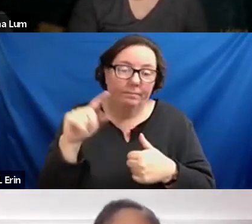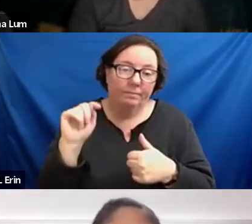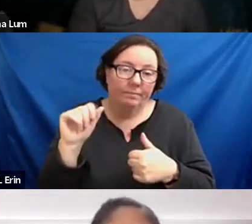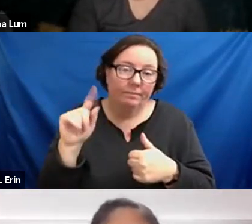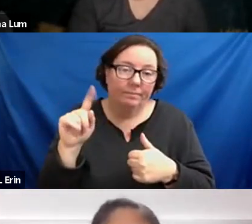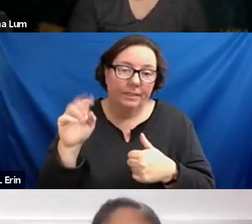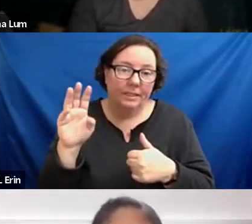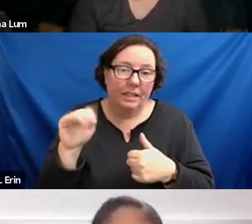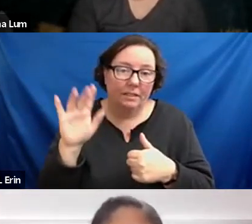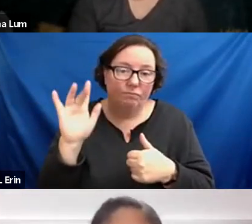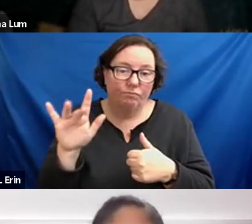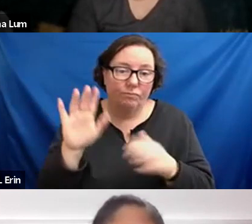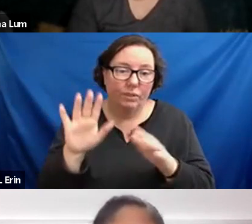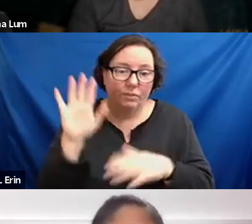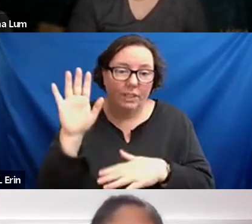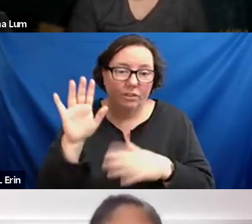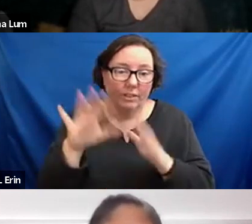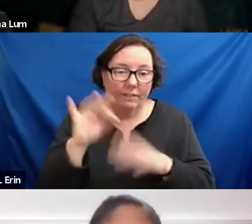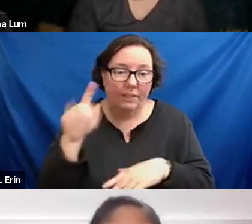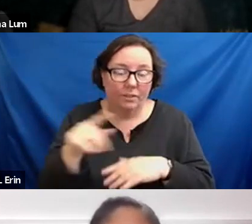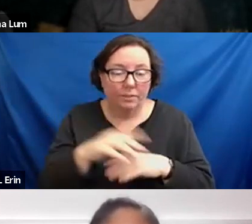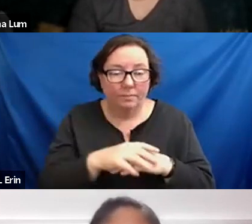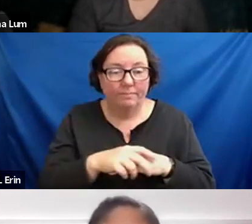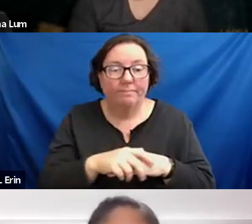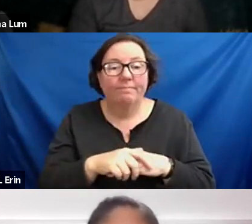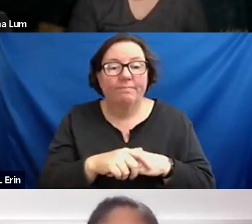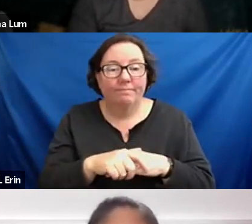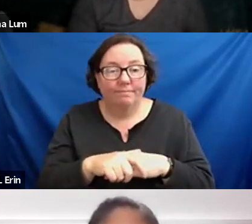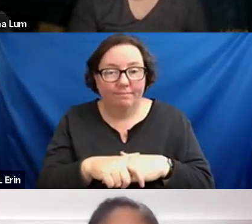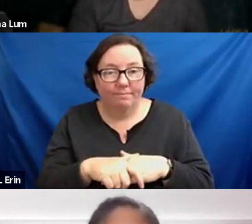So please raise your hands.